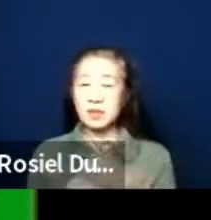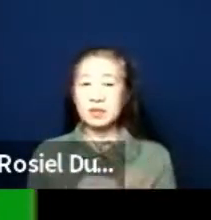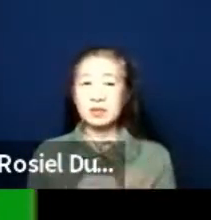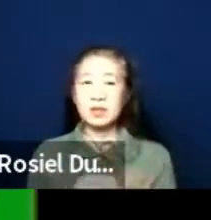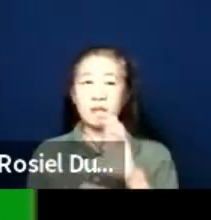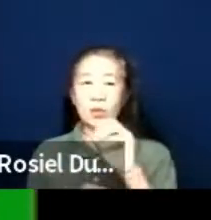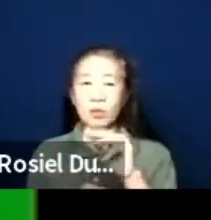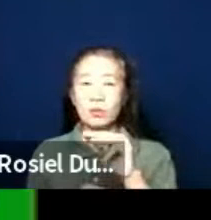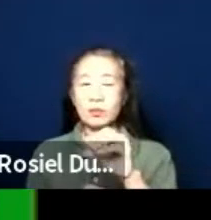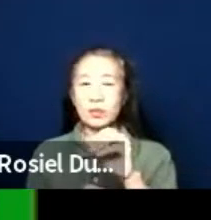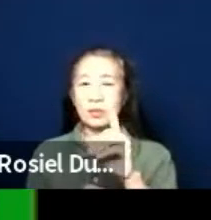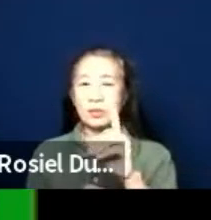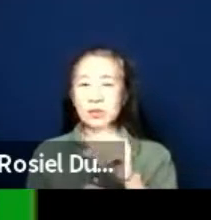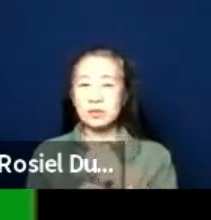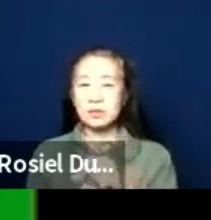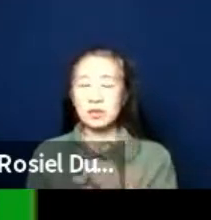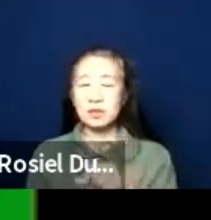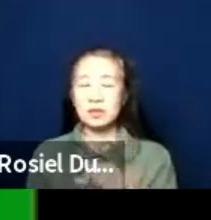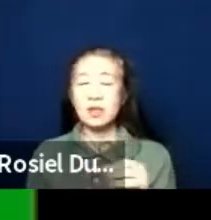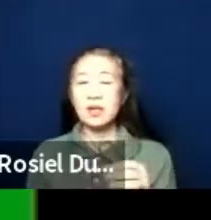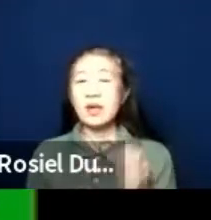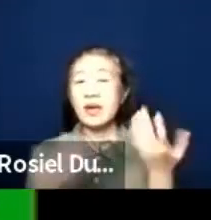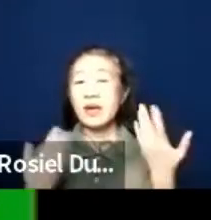combos, pizza flavor.